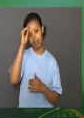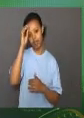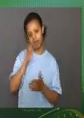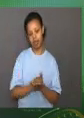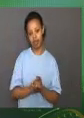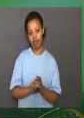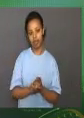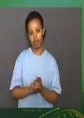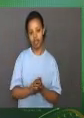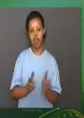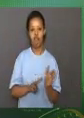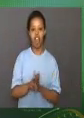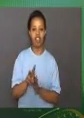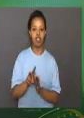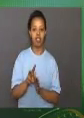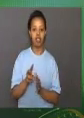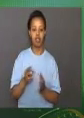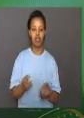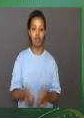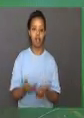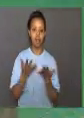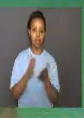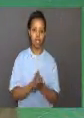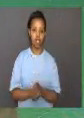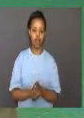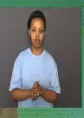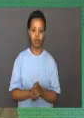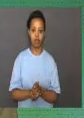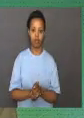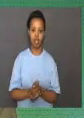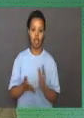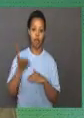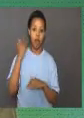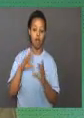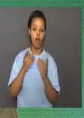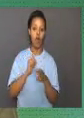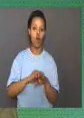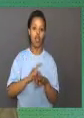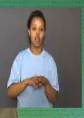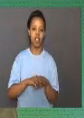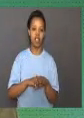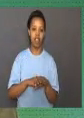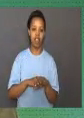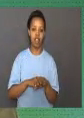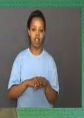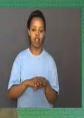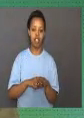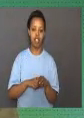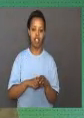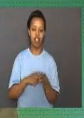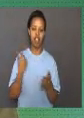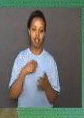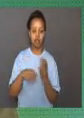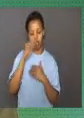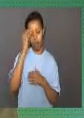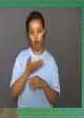the multiplication of viruses. In our last lesson, we were introduced